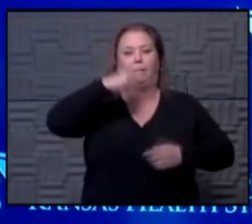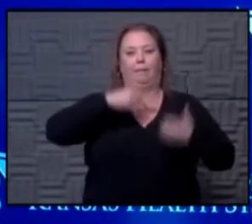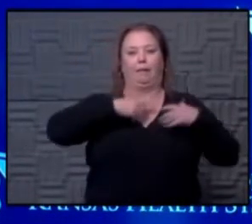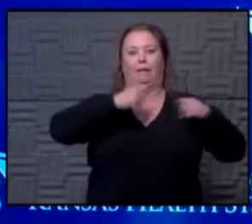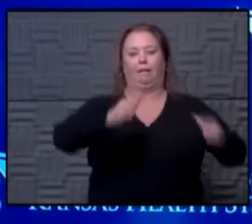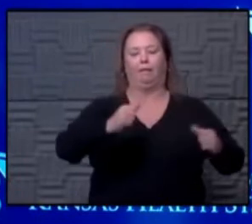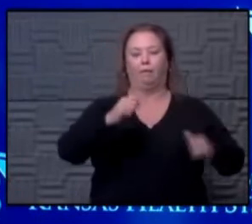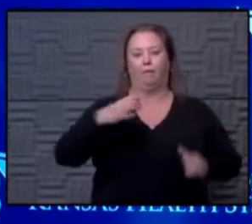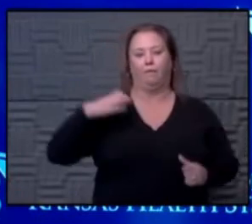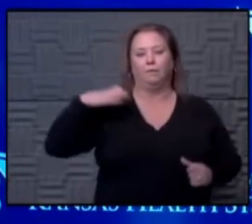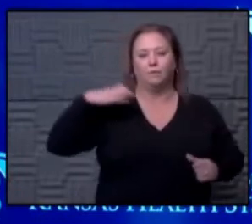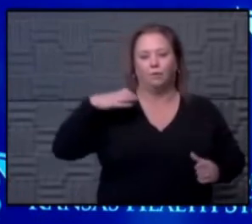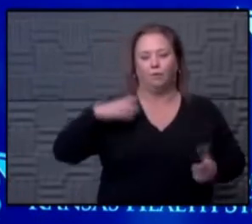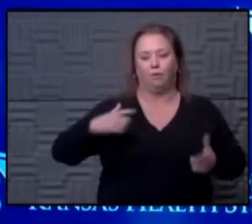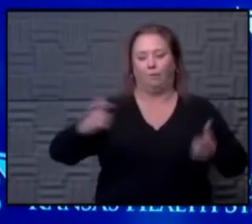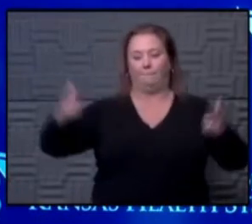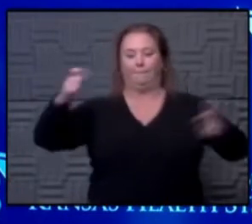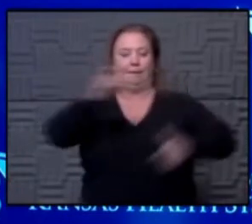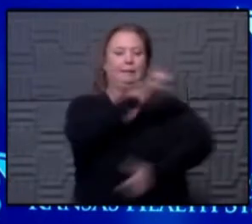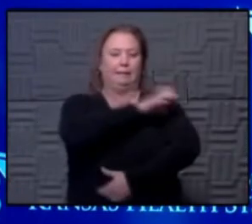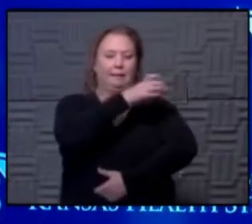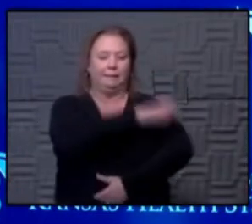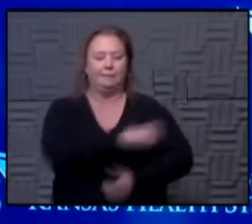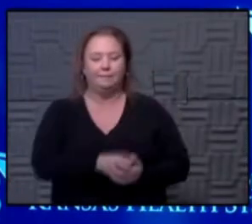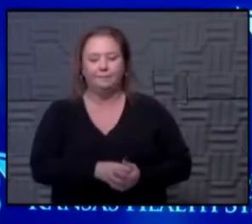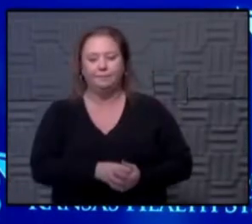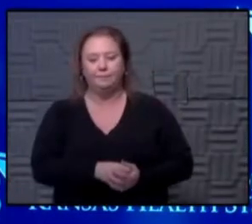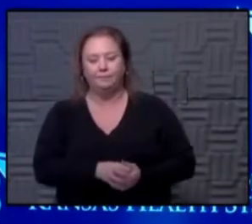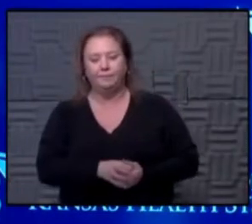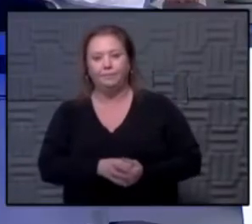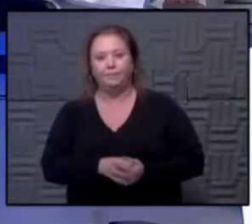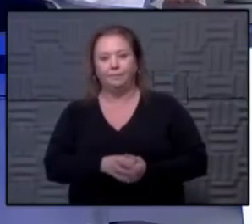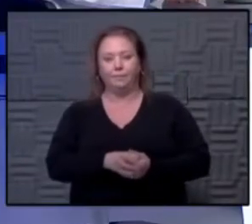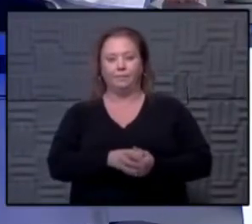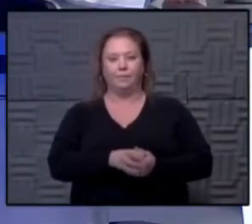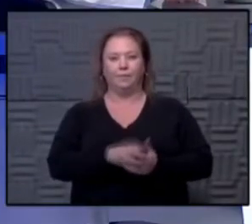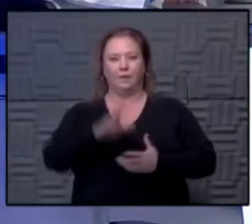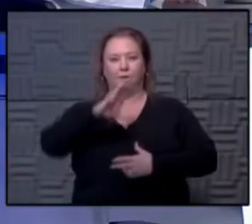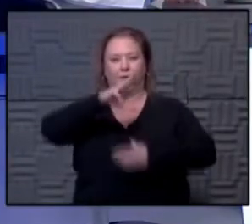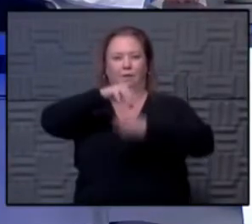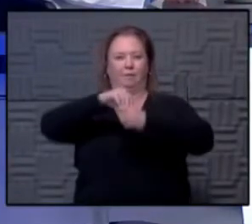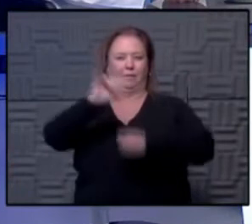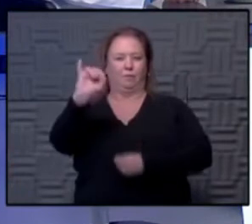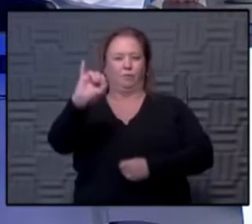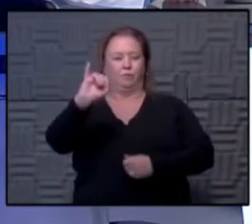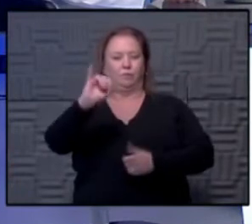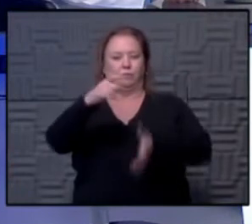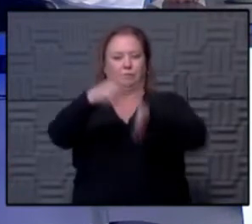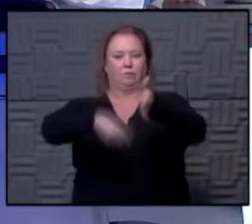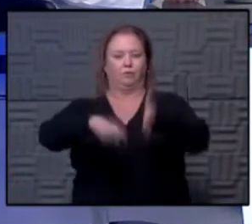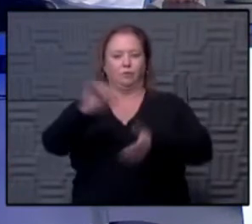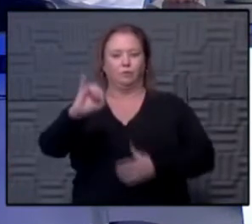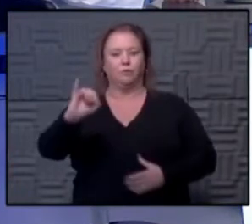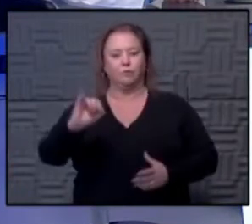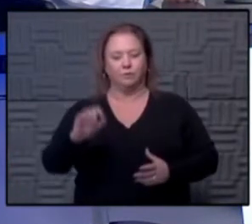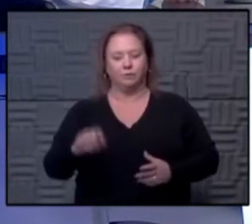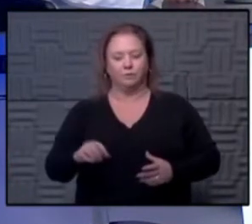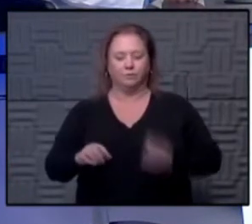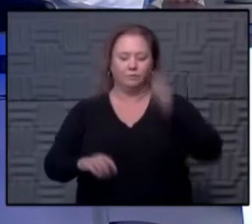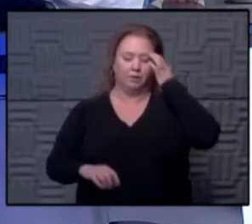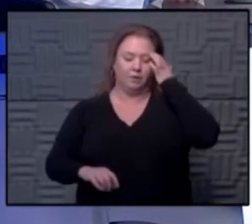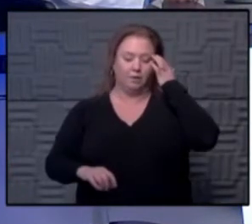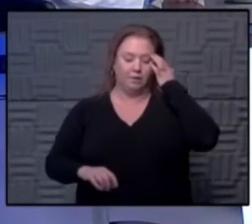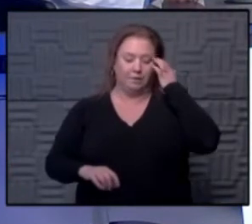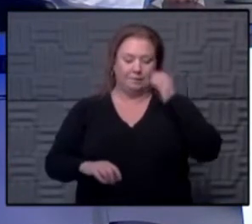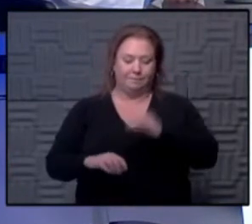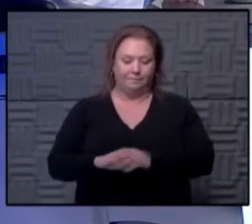office or a large vaccine clinic, for example. Yeah, and that'll be able to be built insurance and other usual routes. But what we've